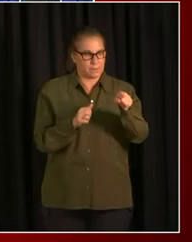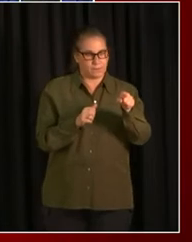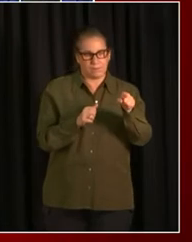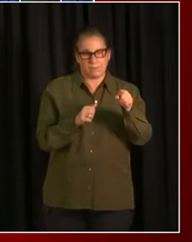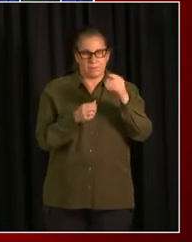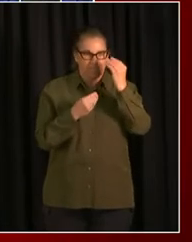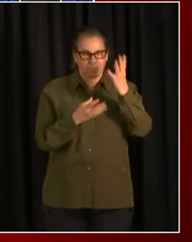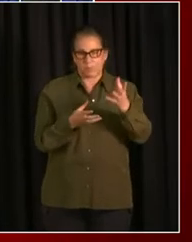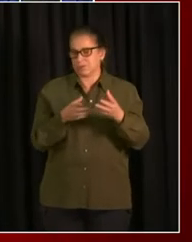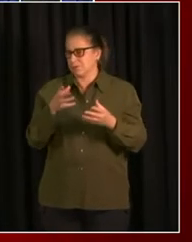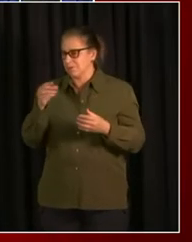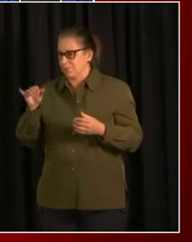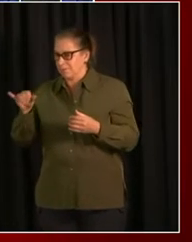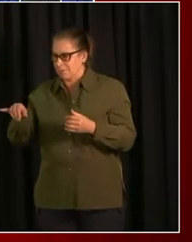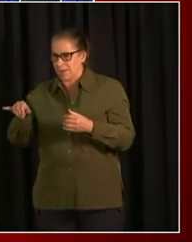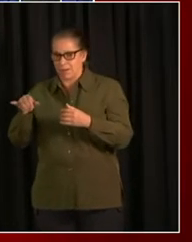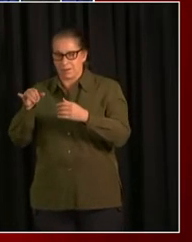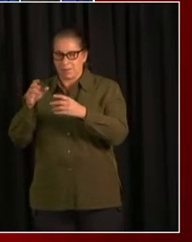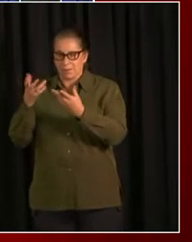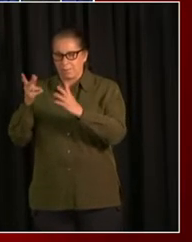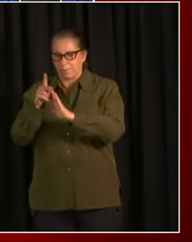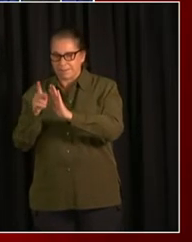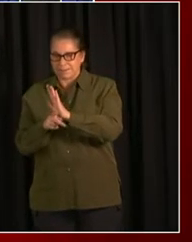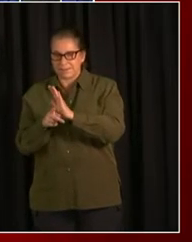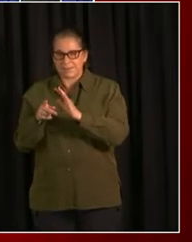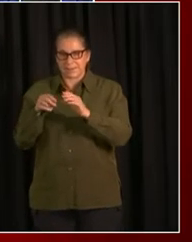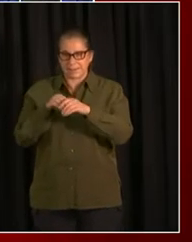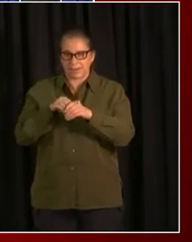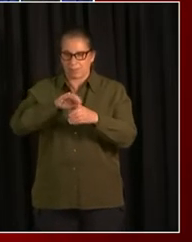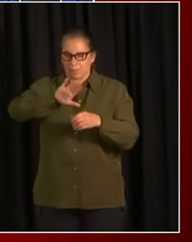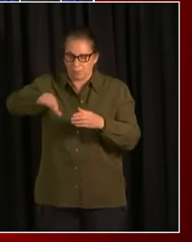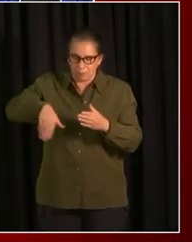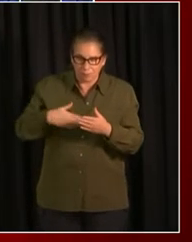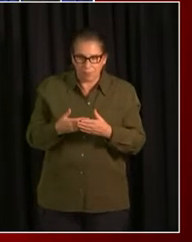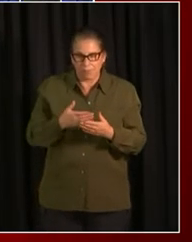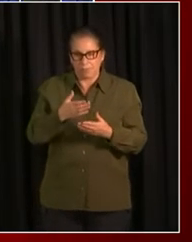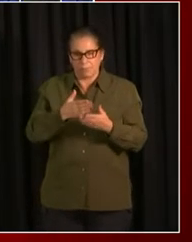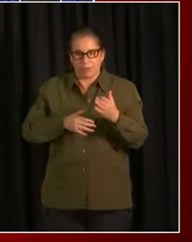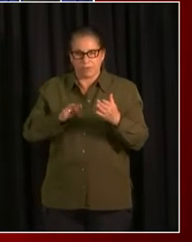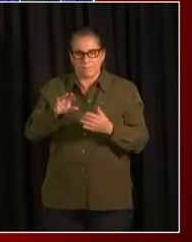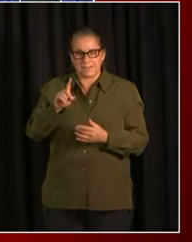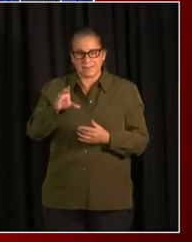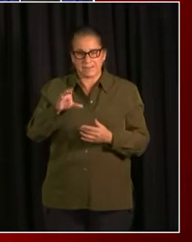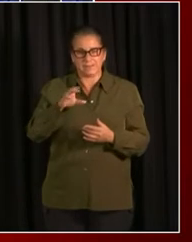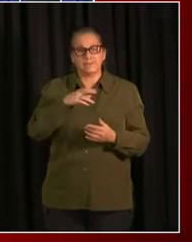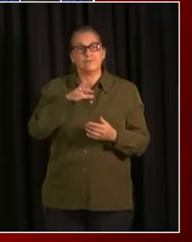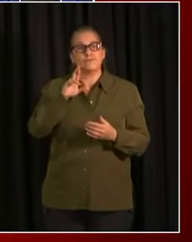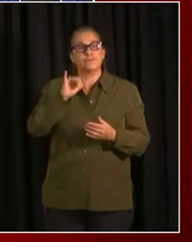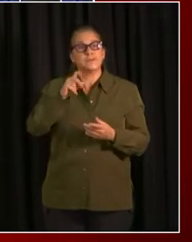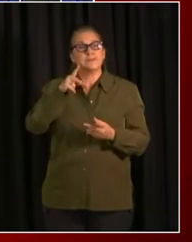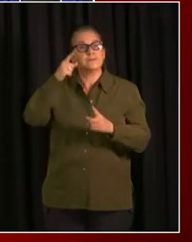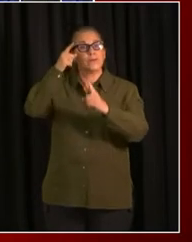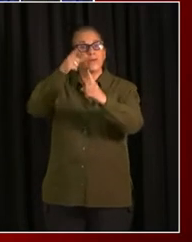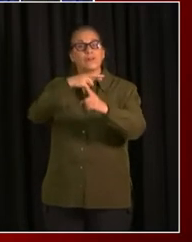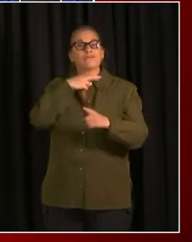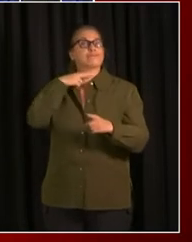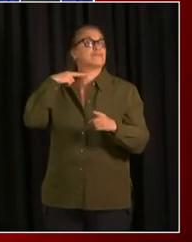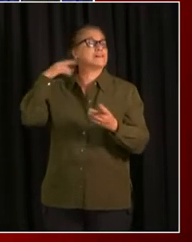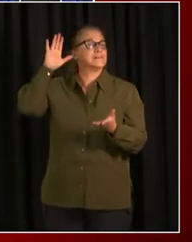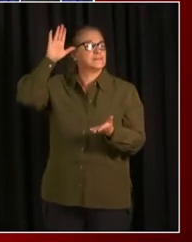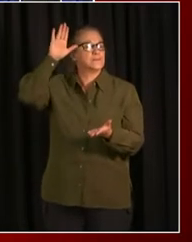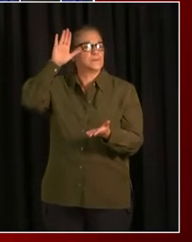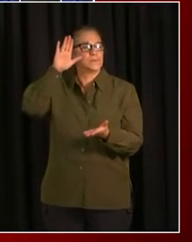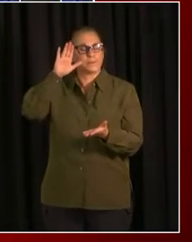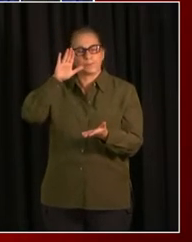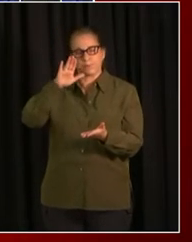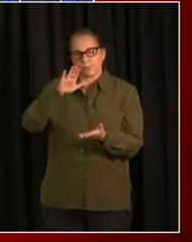to do from a process standpoint? What precautions do we have to put in place to be able to minimize the risk to both groups? The